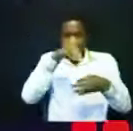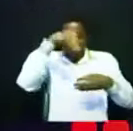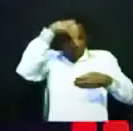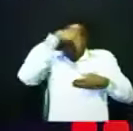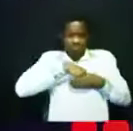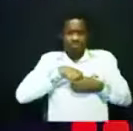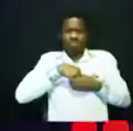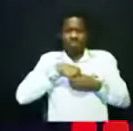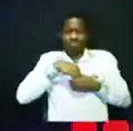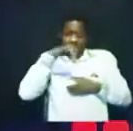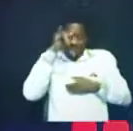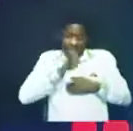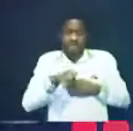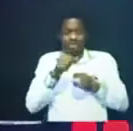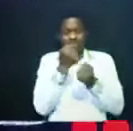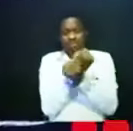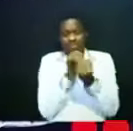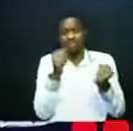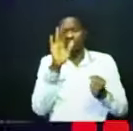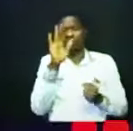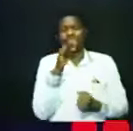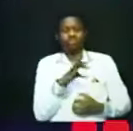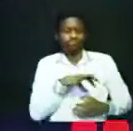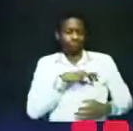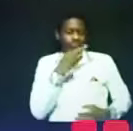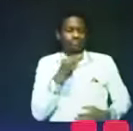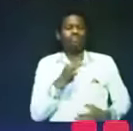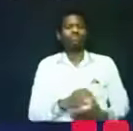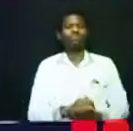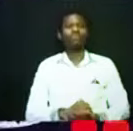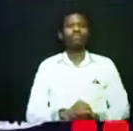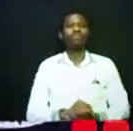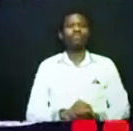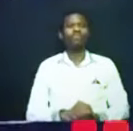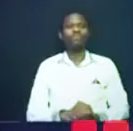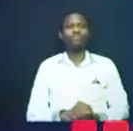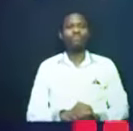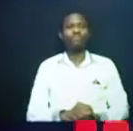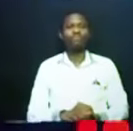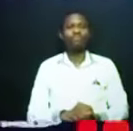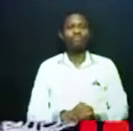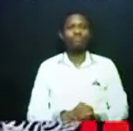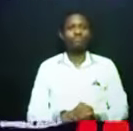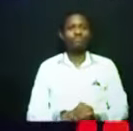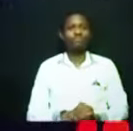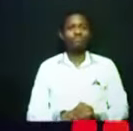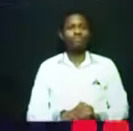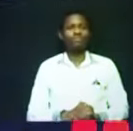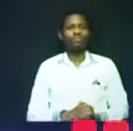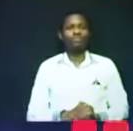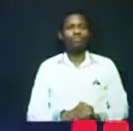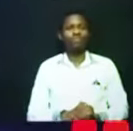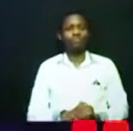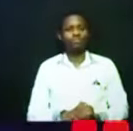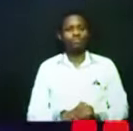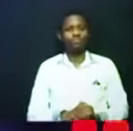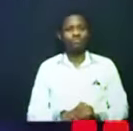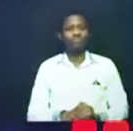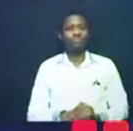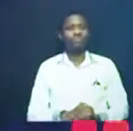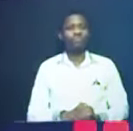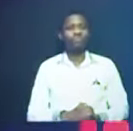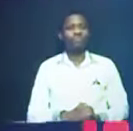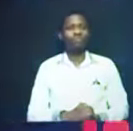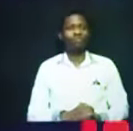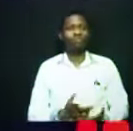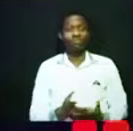soul. Enti munyi efi ne boni mro so nyina ntontwene na monfa odwo enyi asem a watenu omumu no a ebetumi agye mo